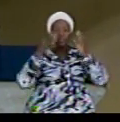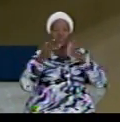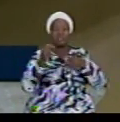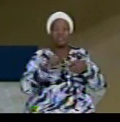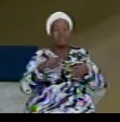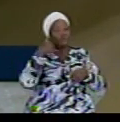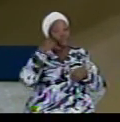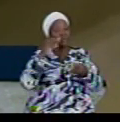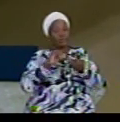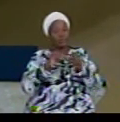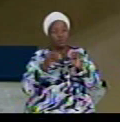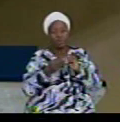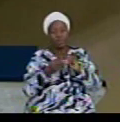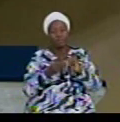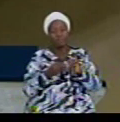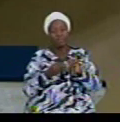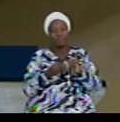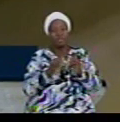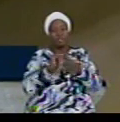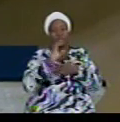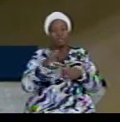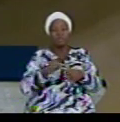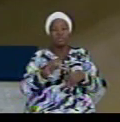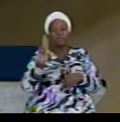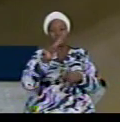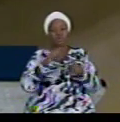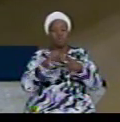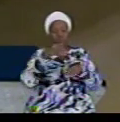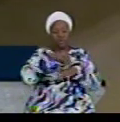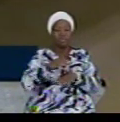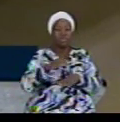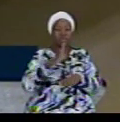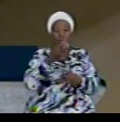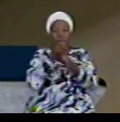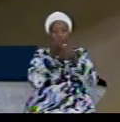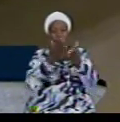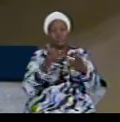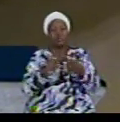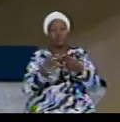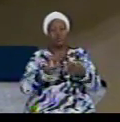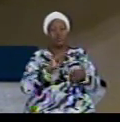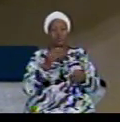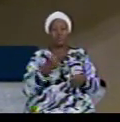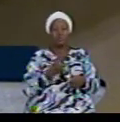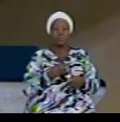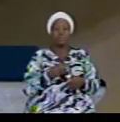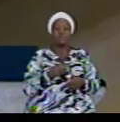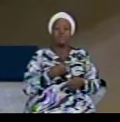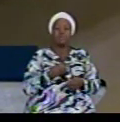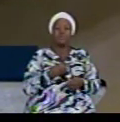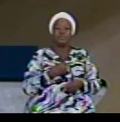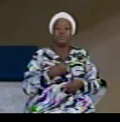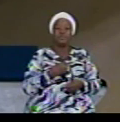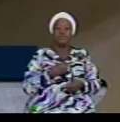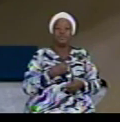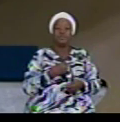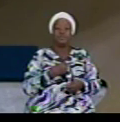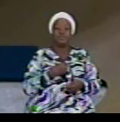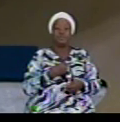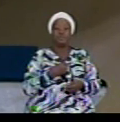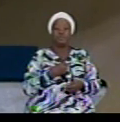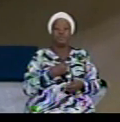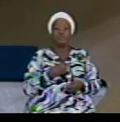telephone number that you can use to send your information and it will get to us.